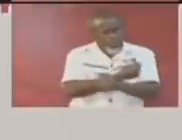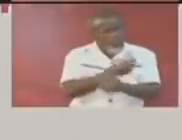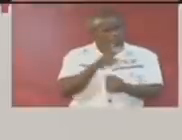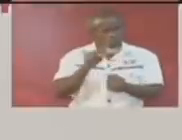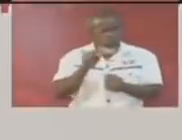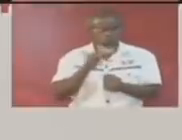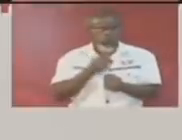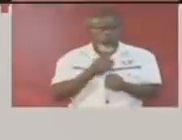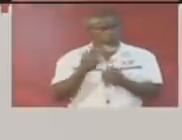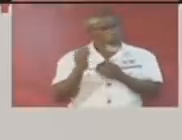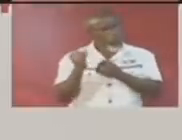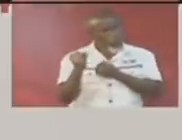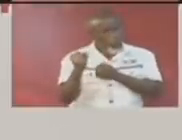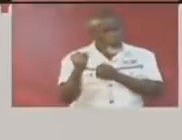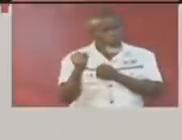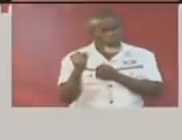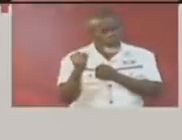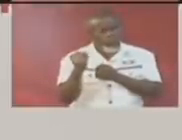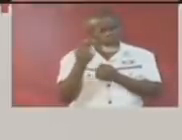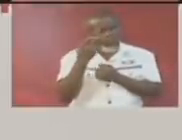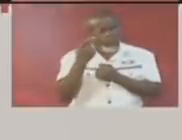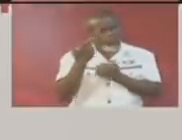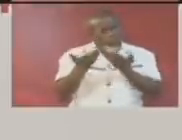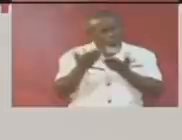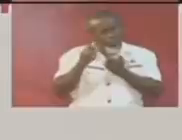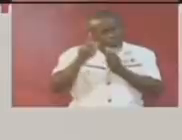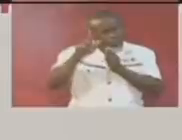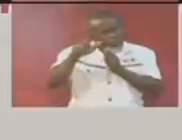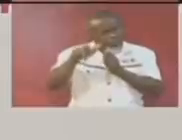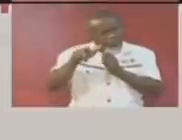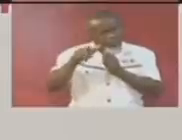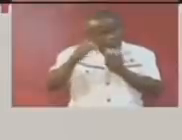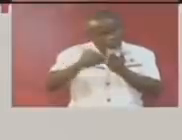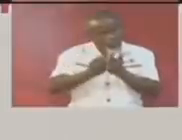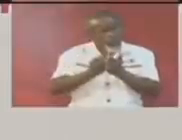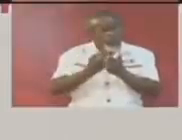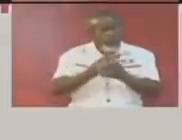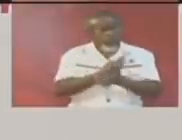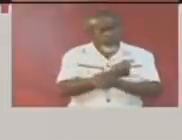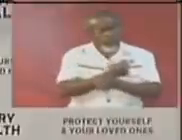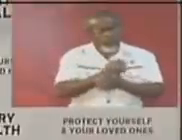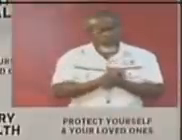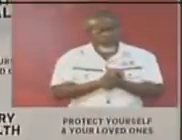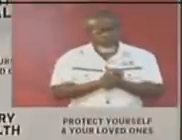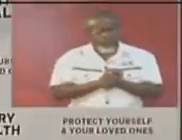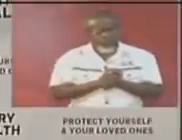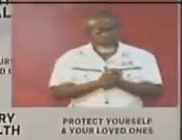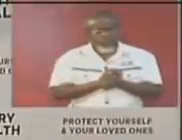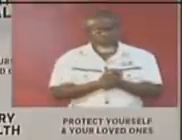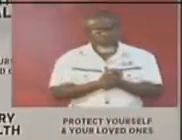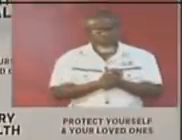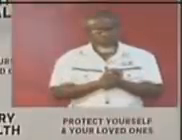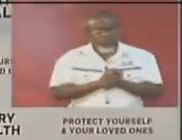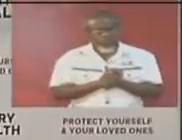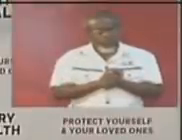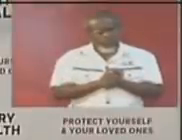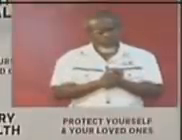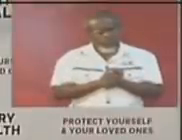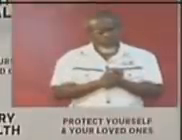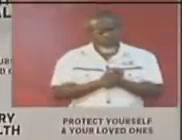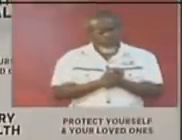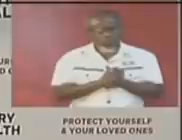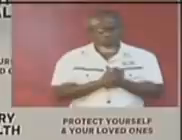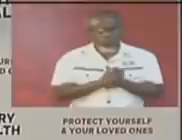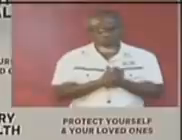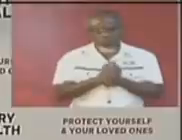allergies, then you should not get this particular vaccine at this point. Dr. Hines? Okay, thank you for the